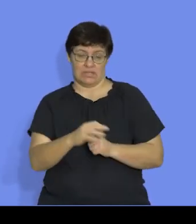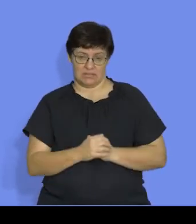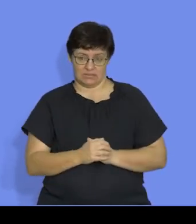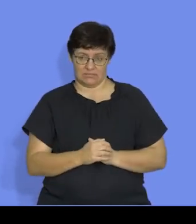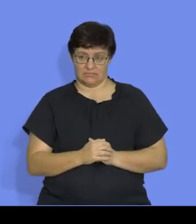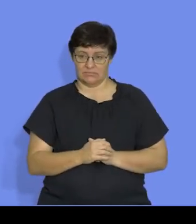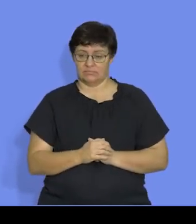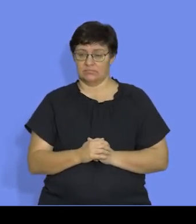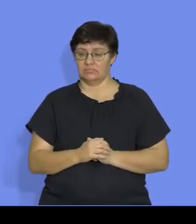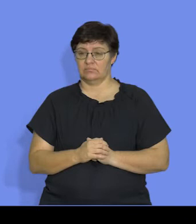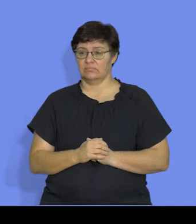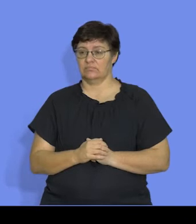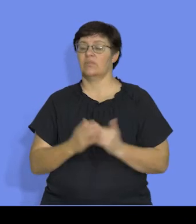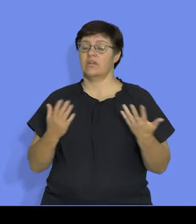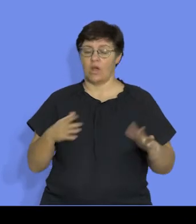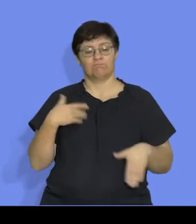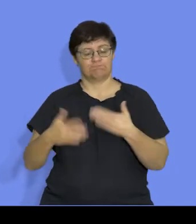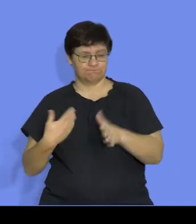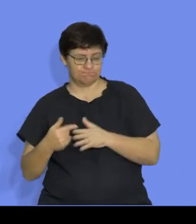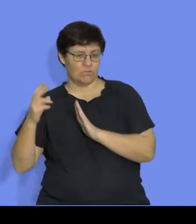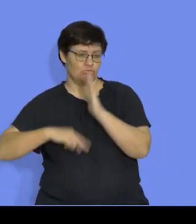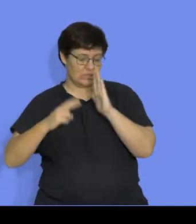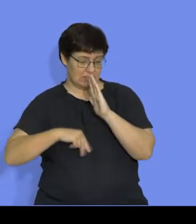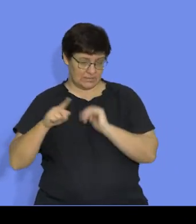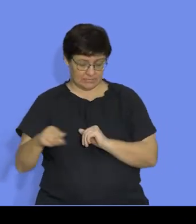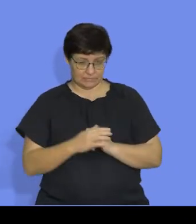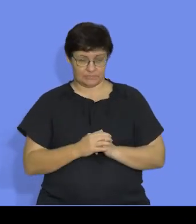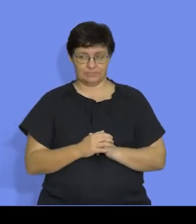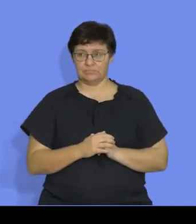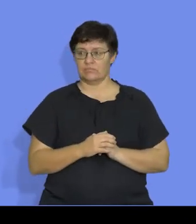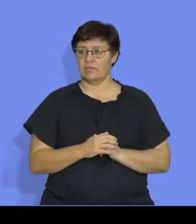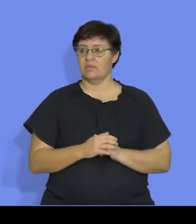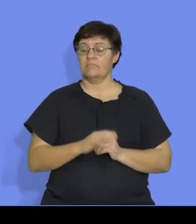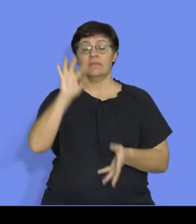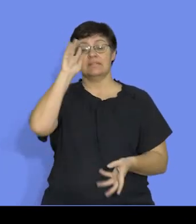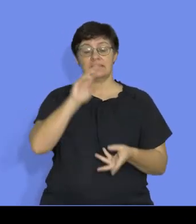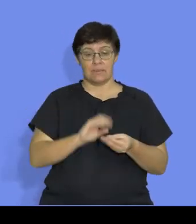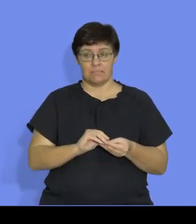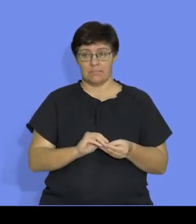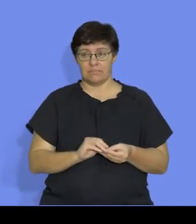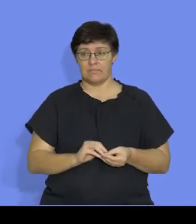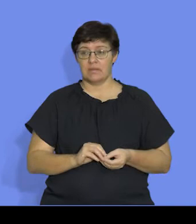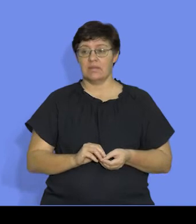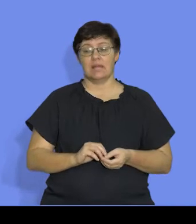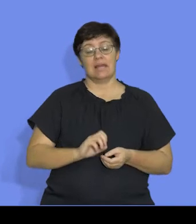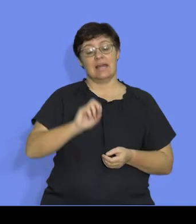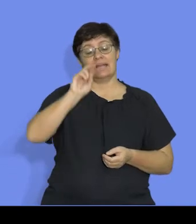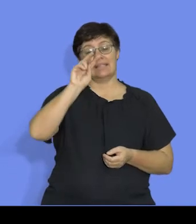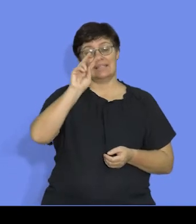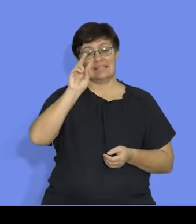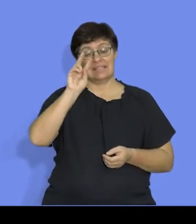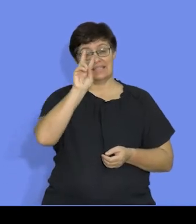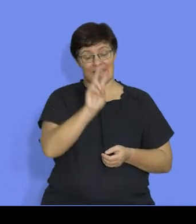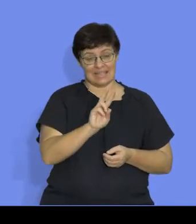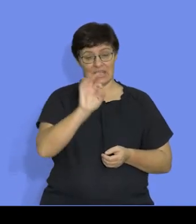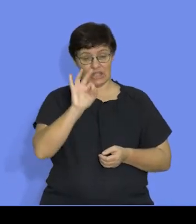is 3. Now we can continue reading our example. The sum of the second and the third term